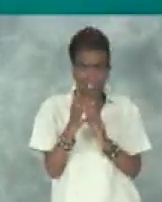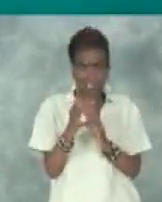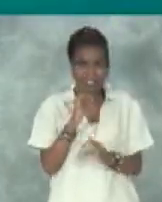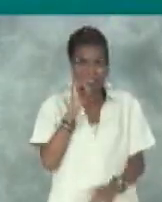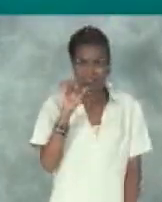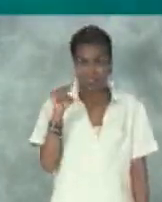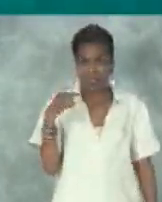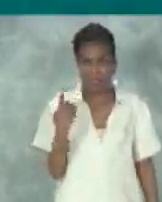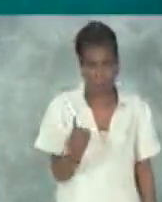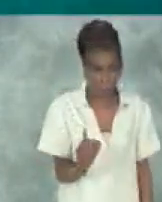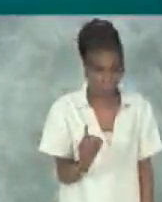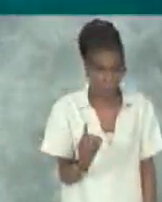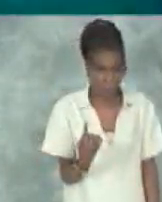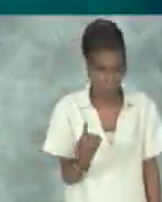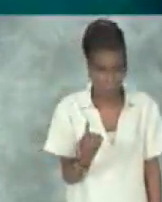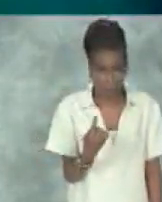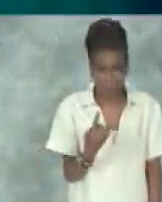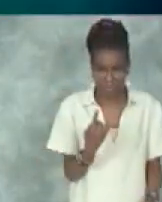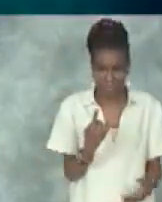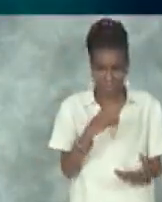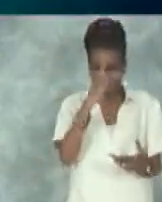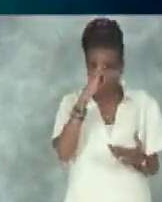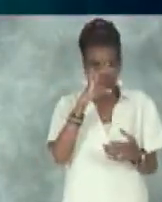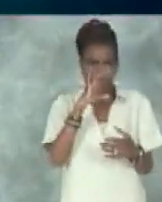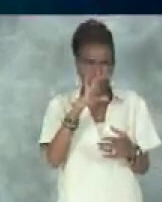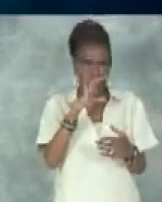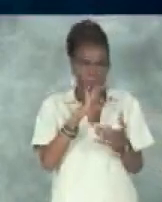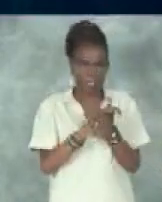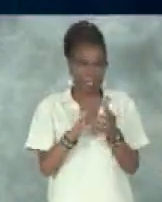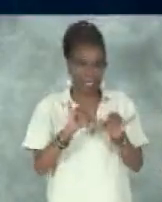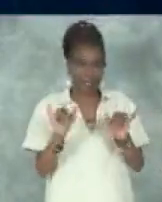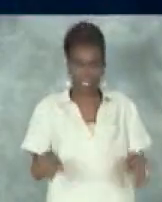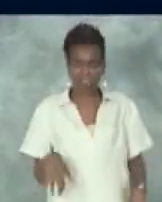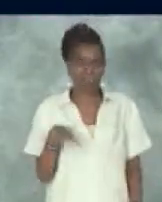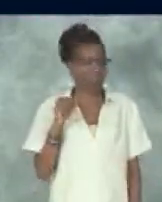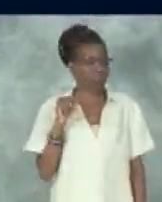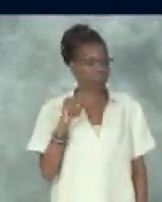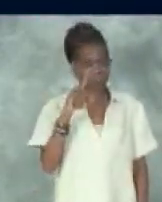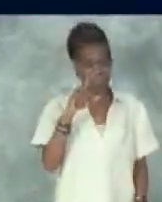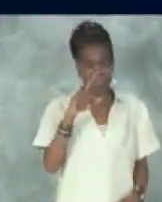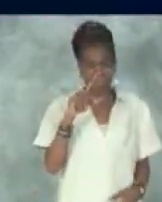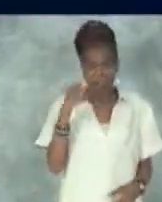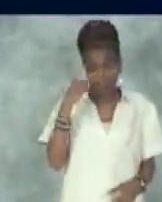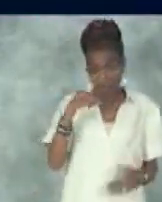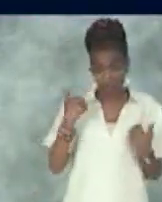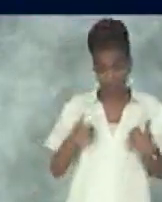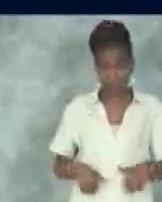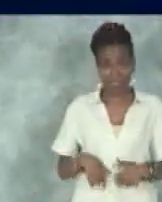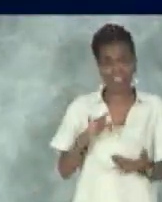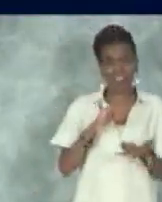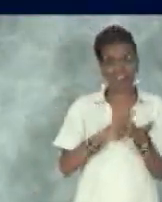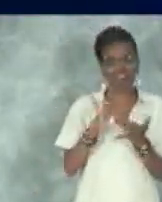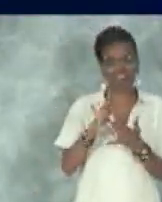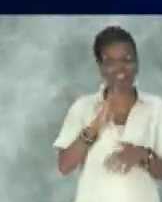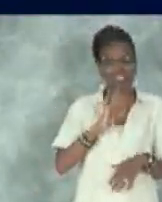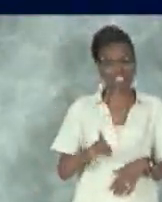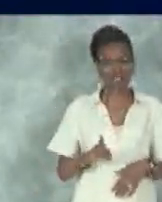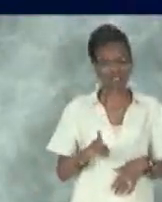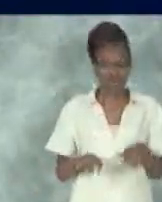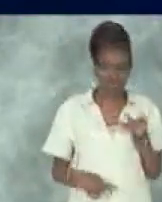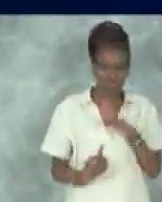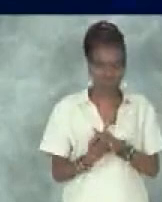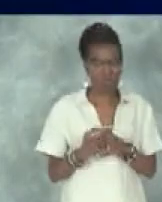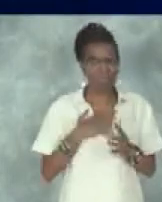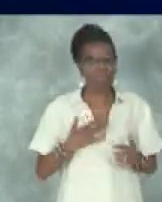just a belief system. Jesus is a real historic figure who showed up in my life.